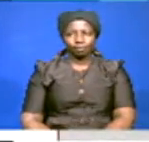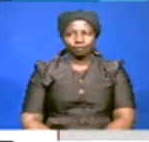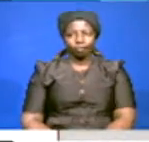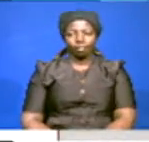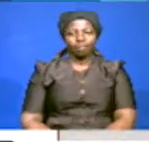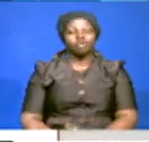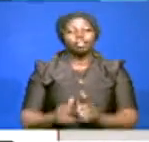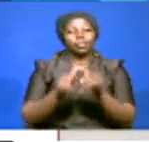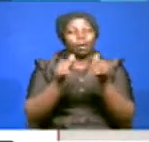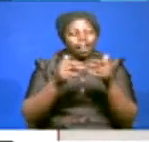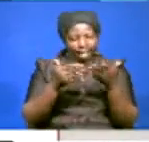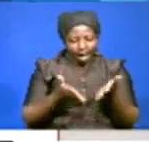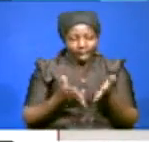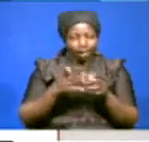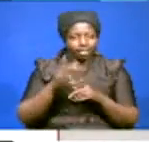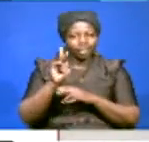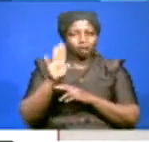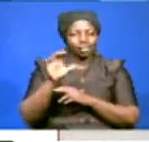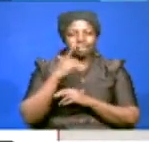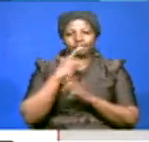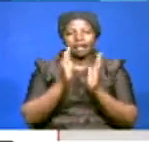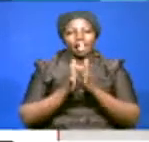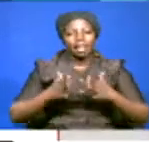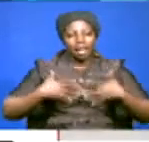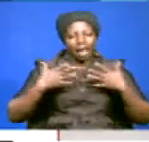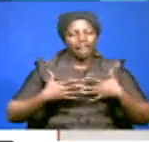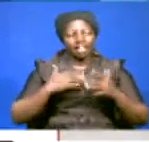Nasi hapa KBC tunasema Merry Christmas and a Happy New